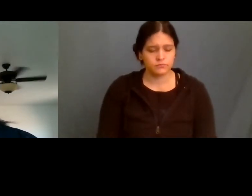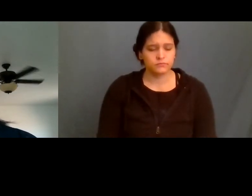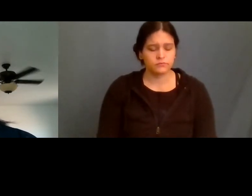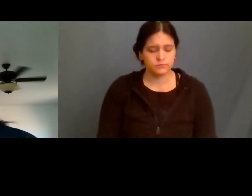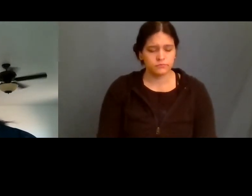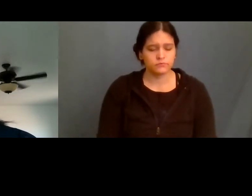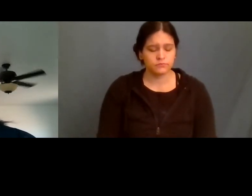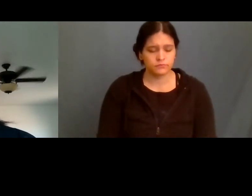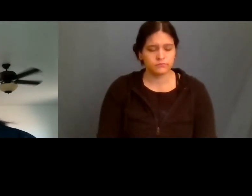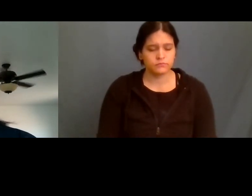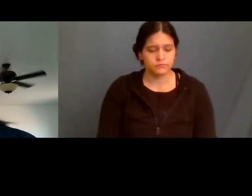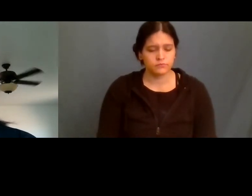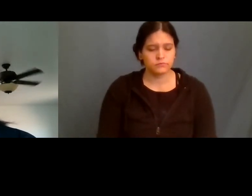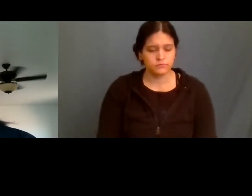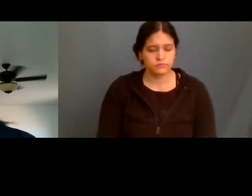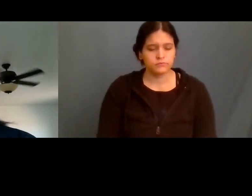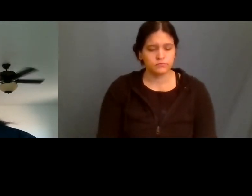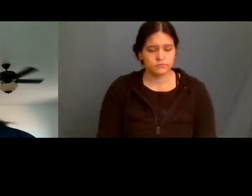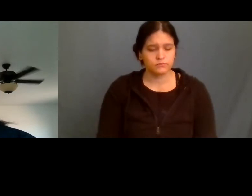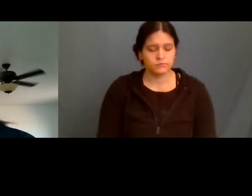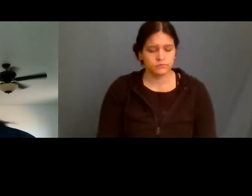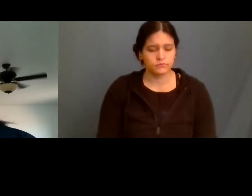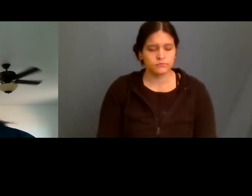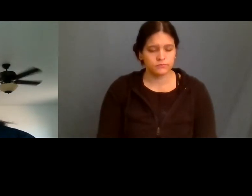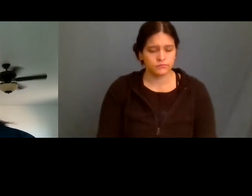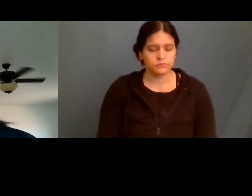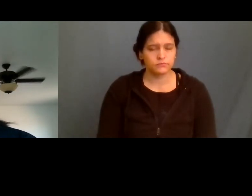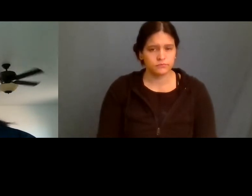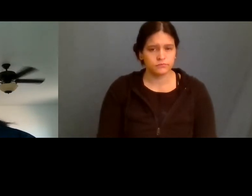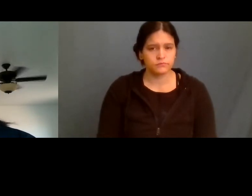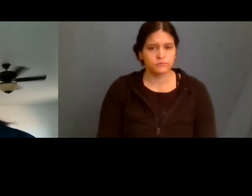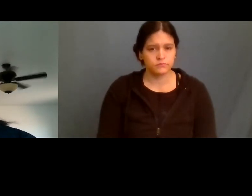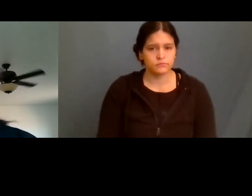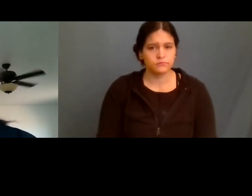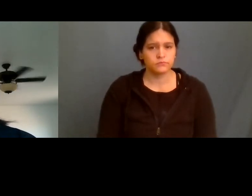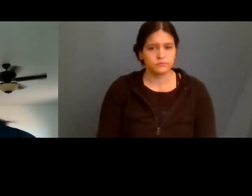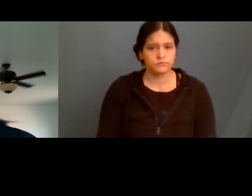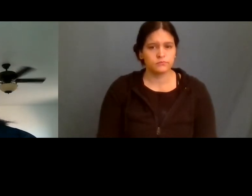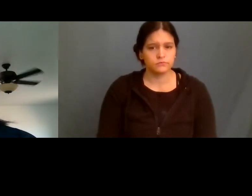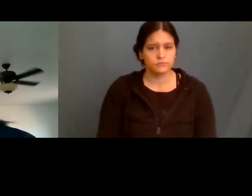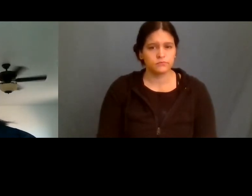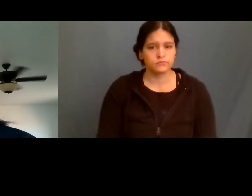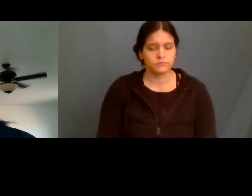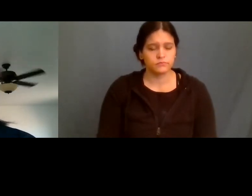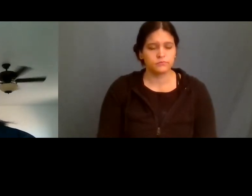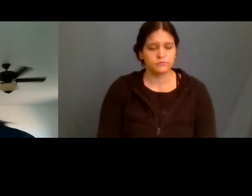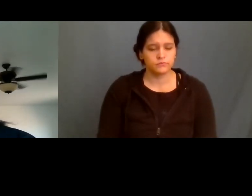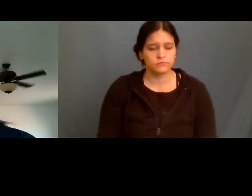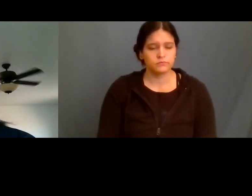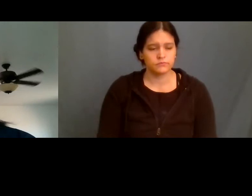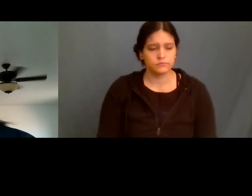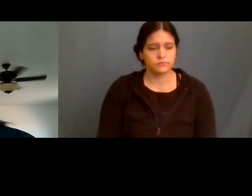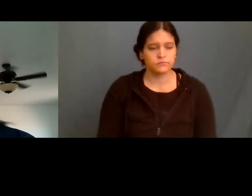call. A yo, he hashi that Al had been at a Beta